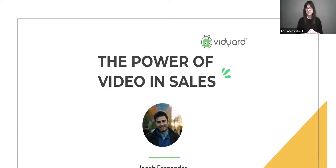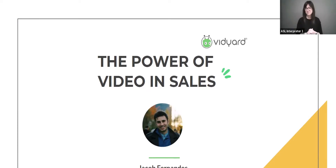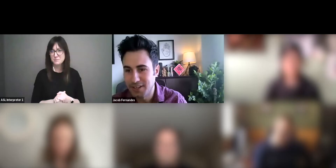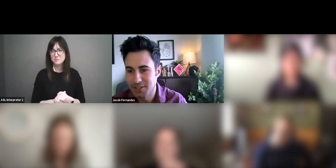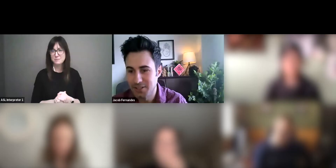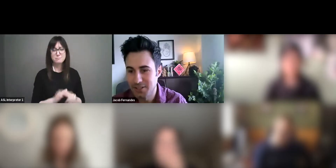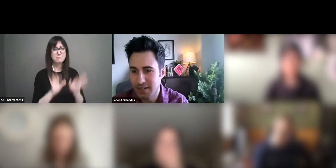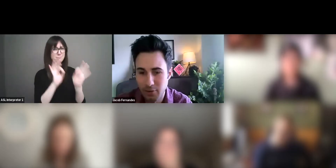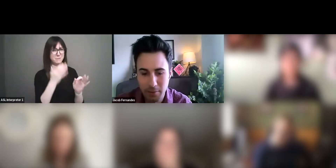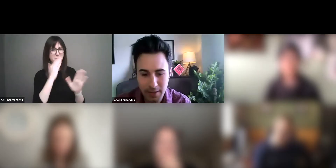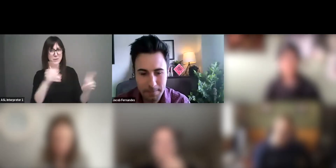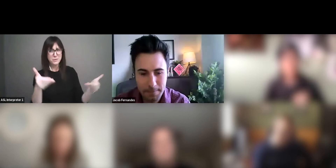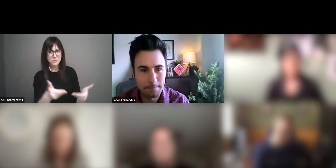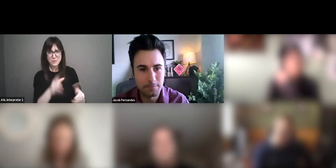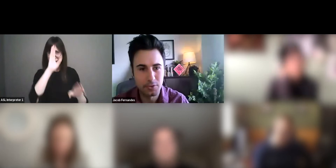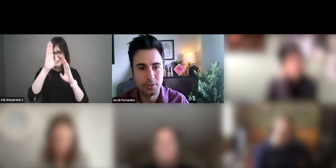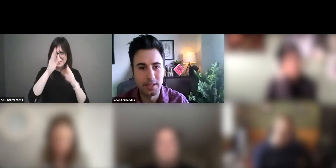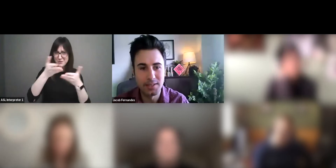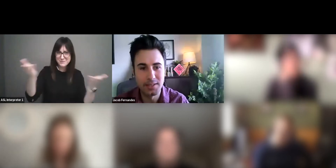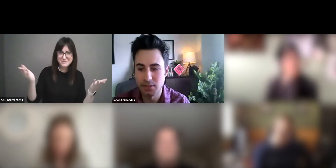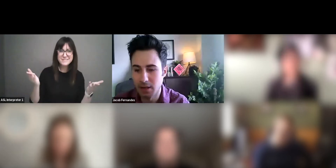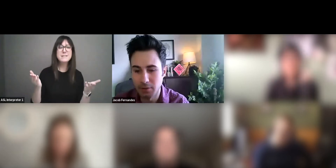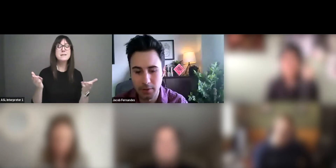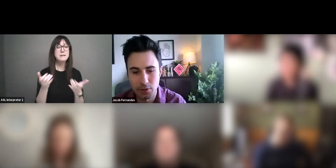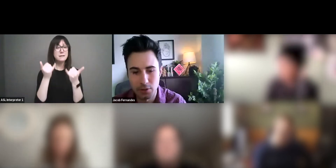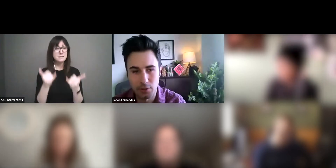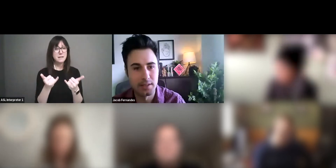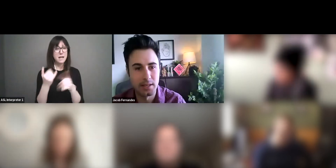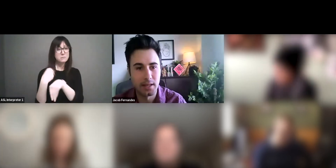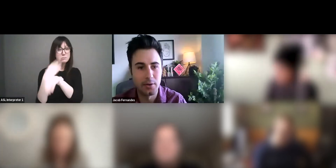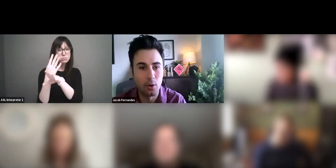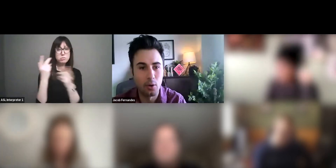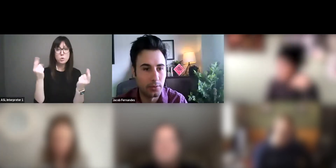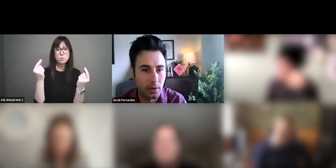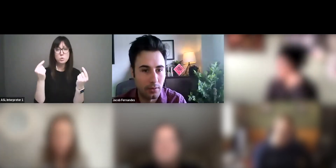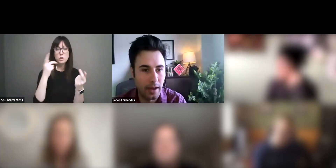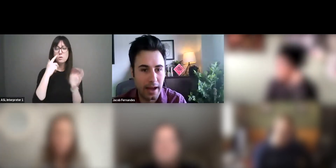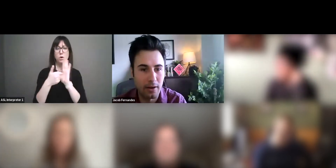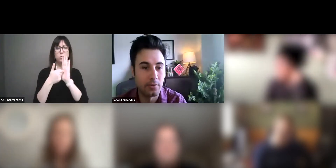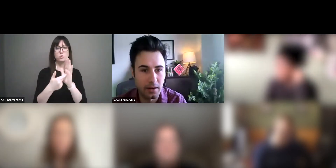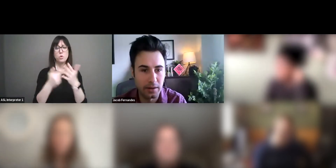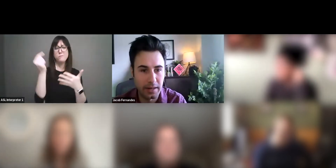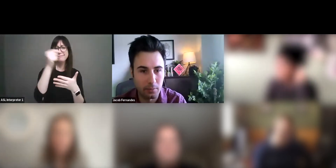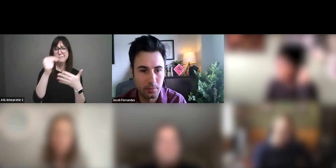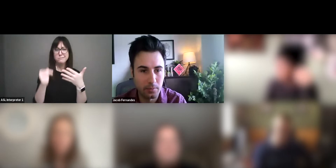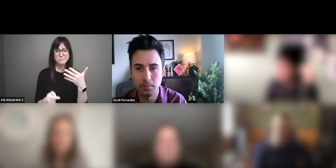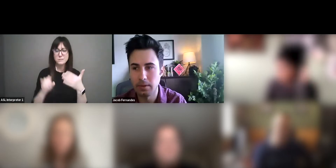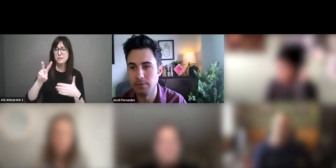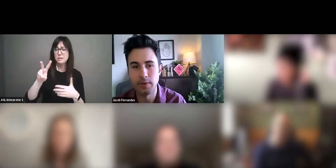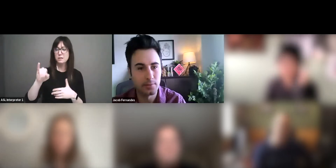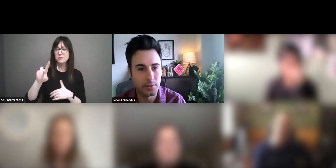Thank you for the introduction. Hello, everybody. So in today's session, I'm going to be showcasing an overview of how Vidyard can